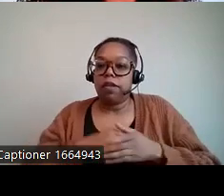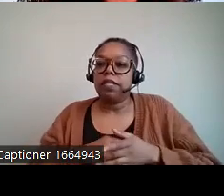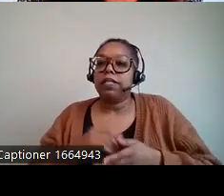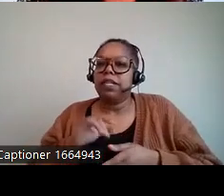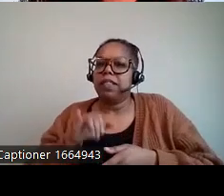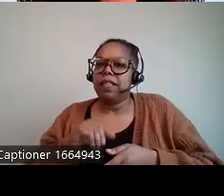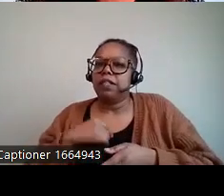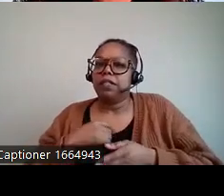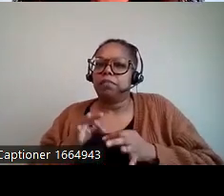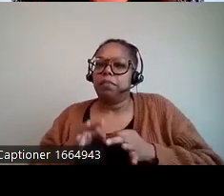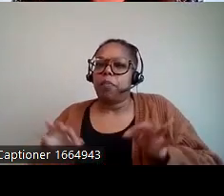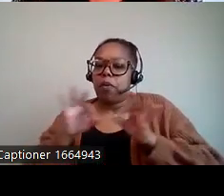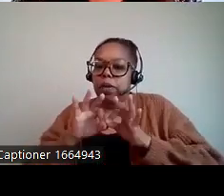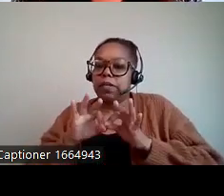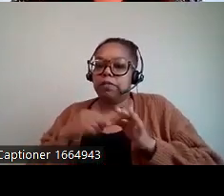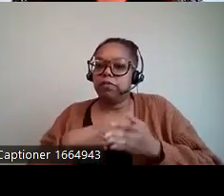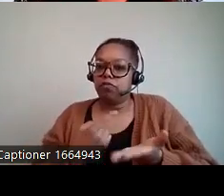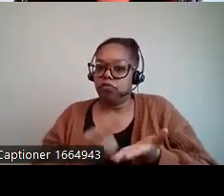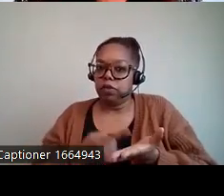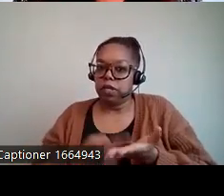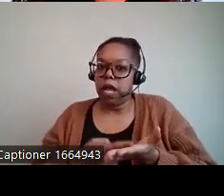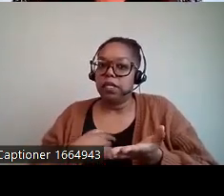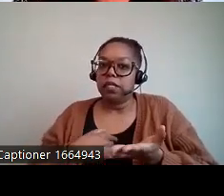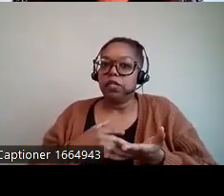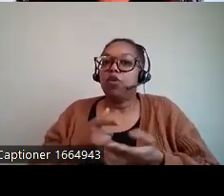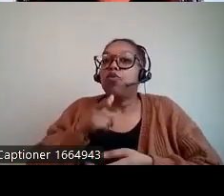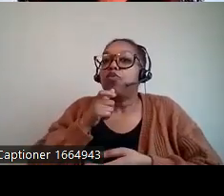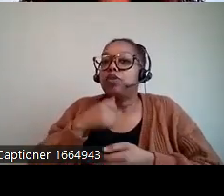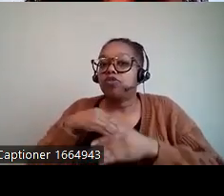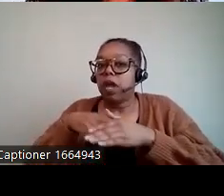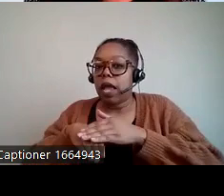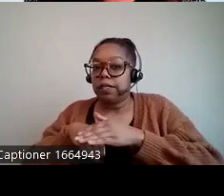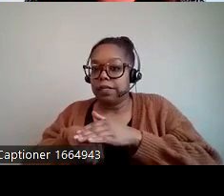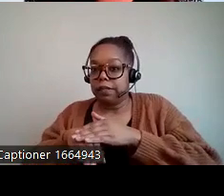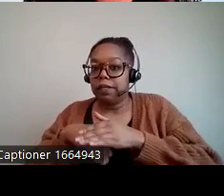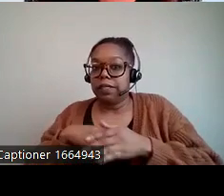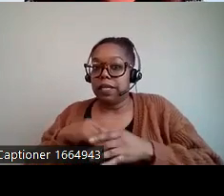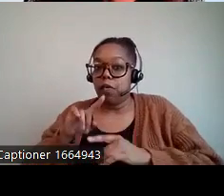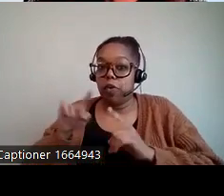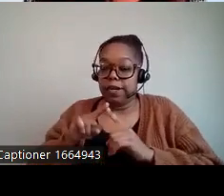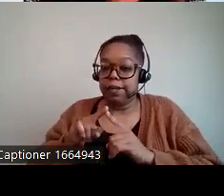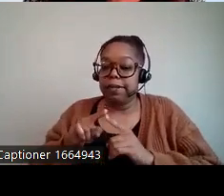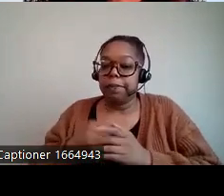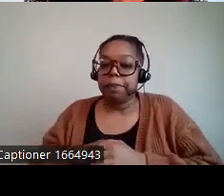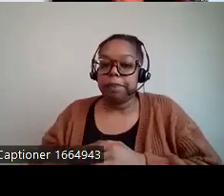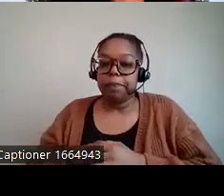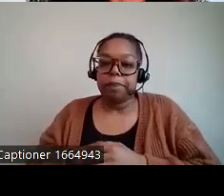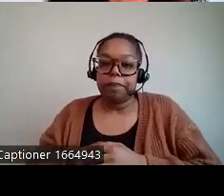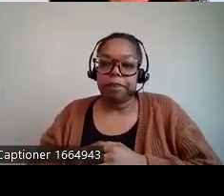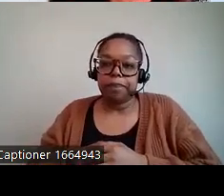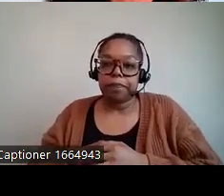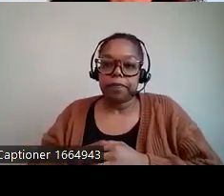these services and how they work and who should access them and when. And